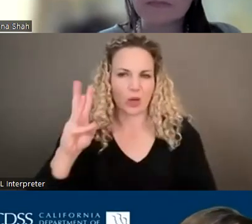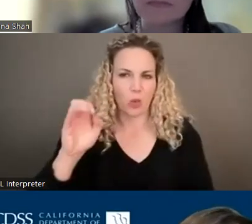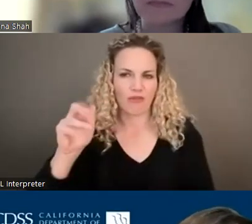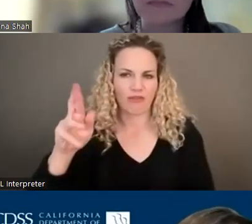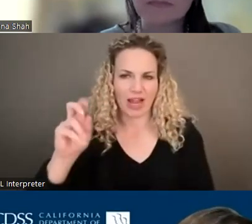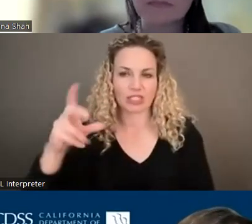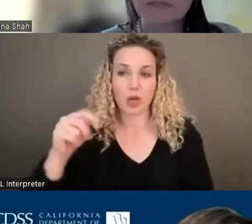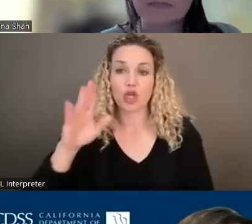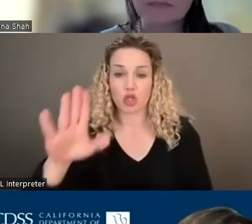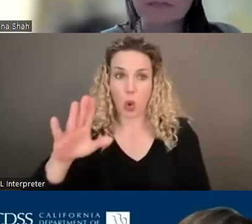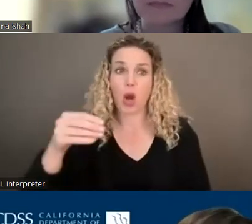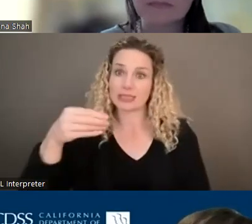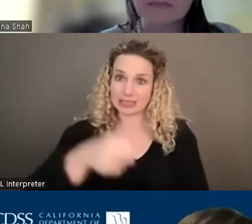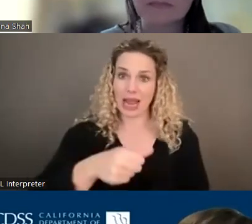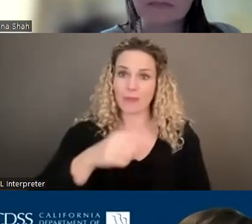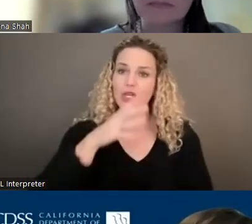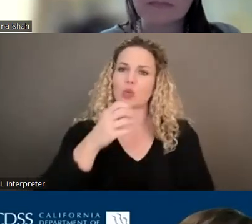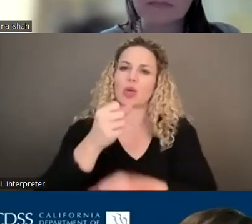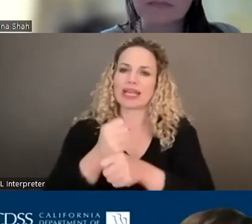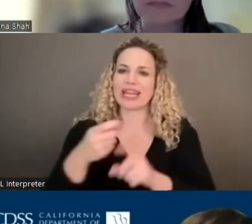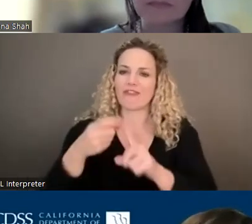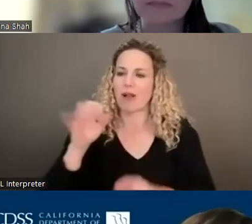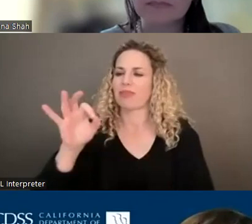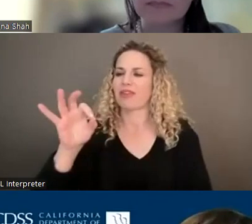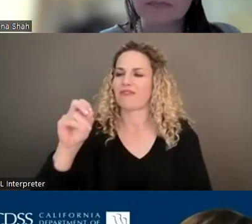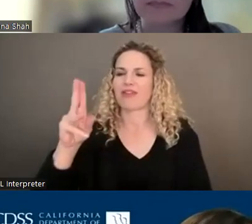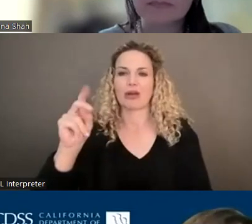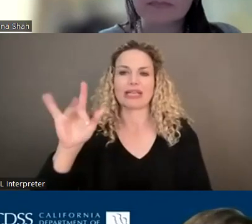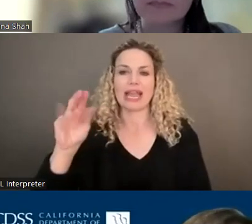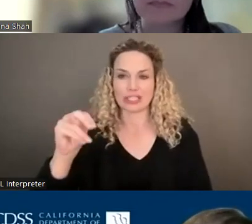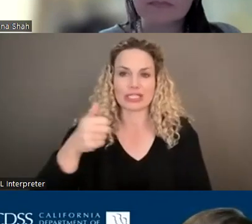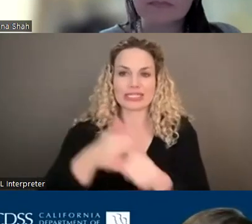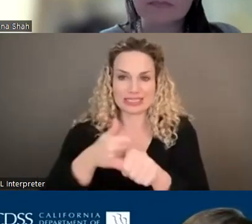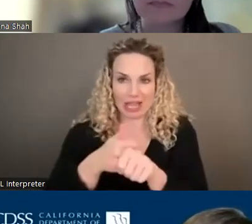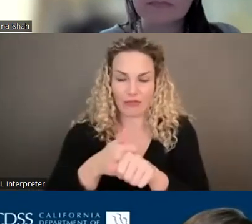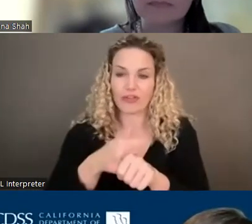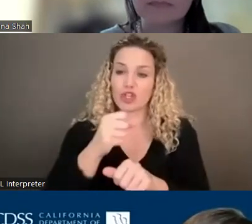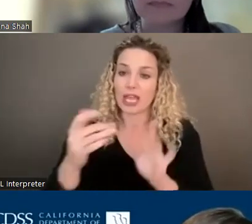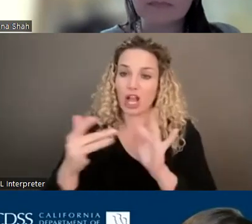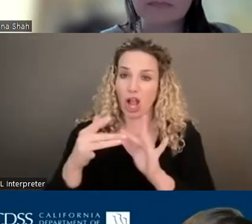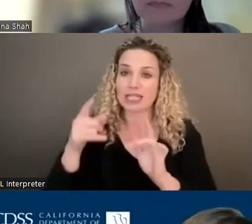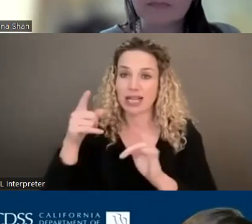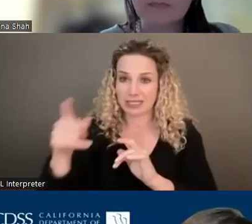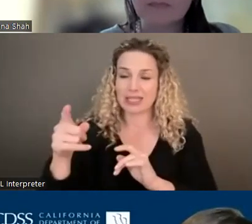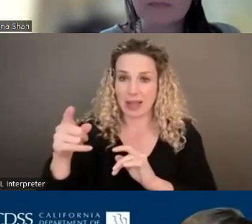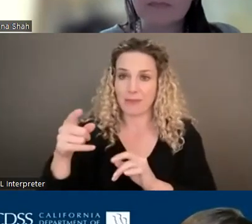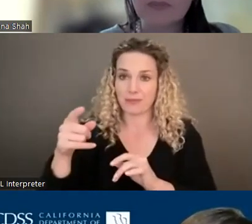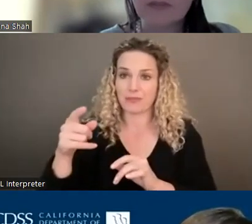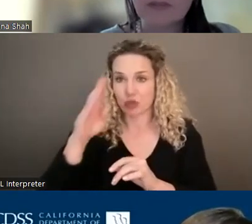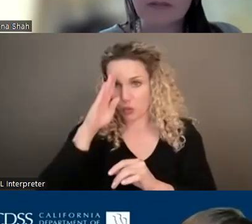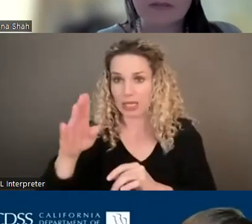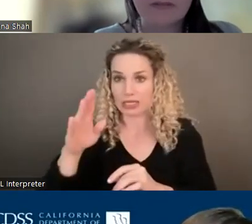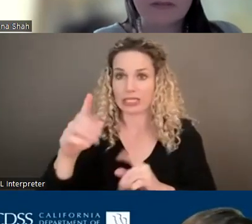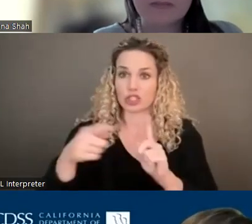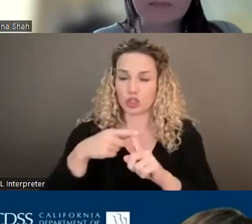your stipend would be coming from the foundation, it sounds like, and you can contact them directly to inquire about your